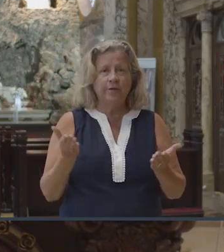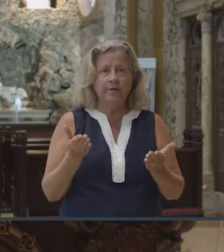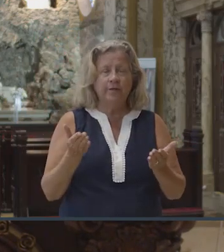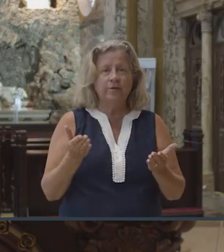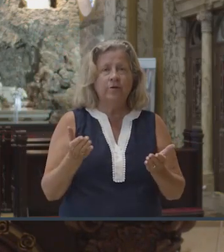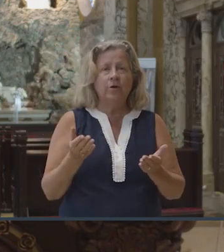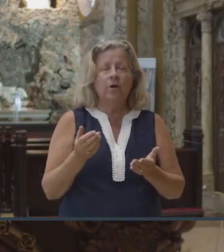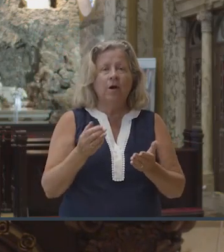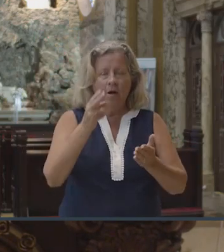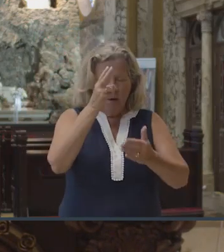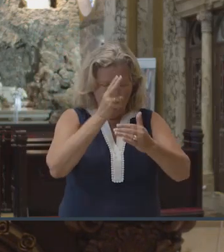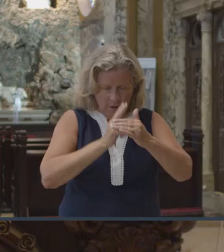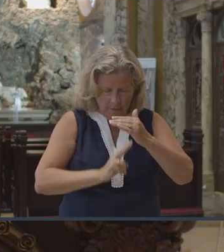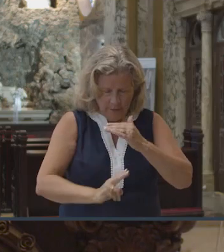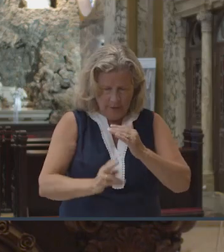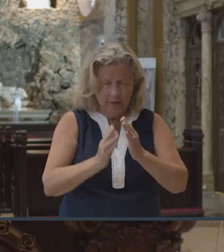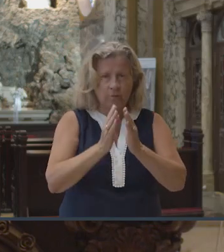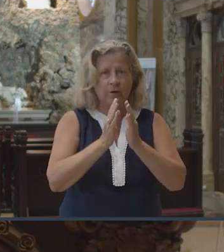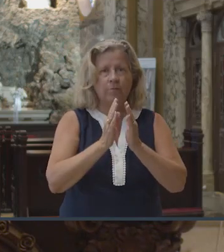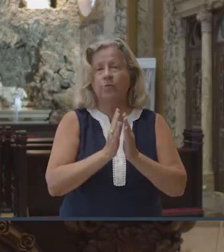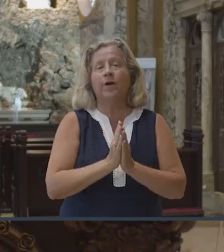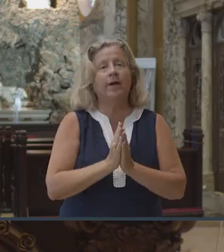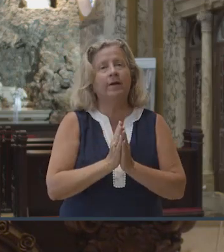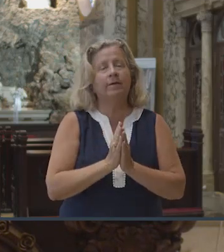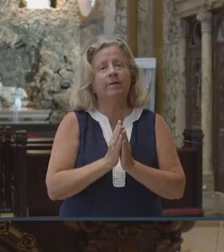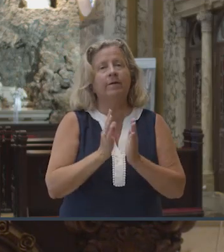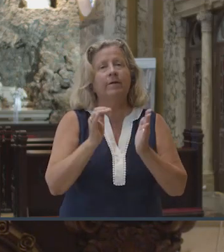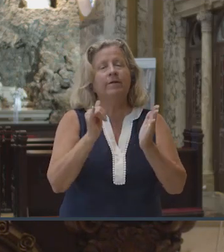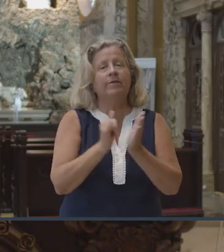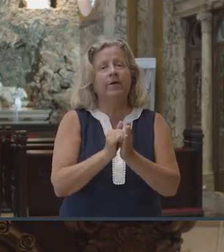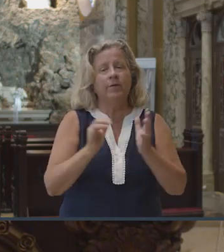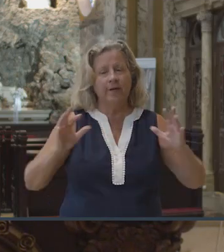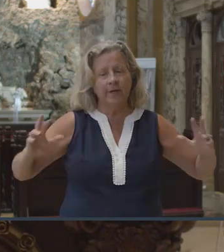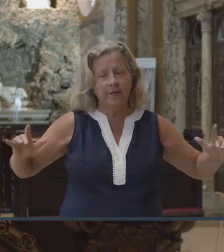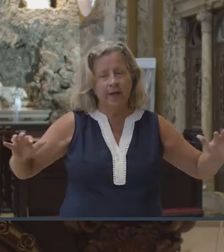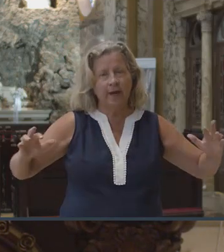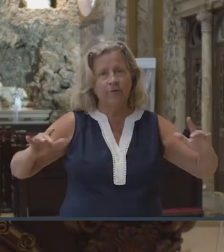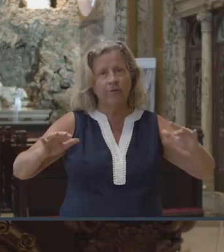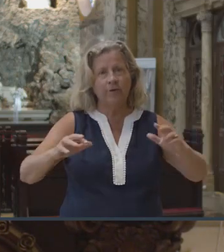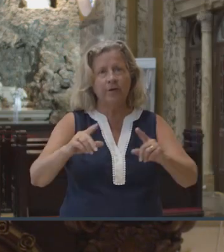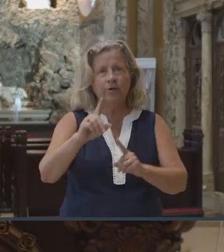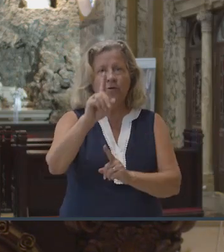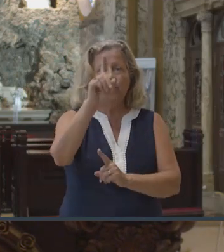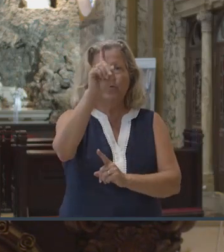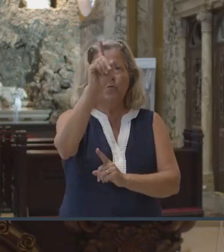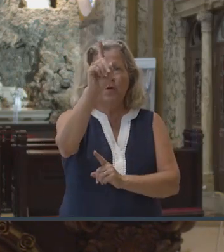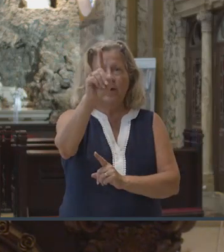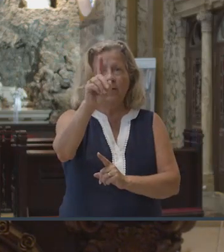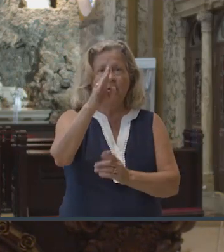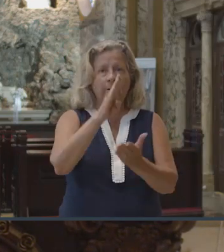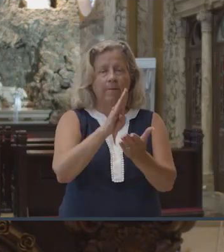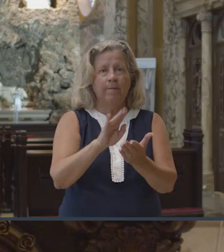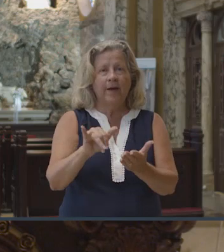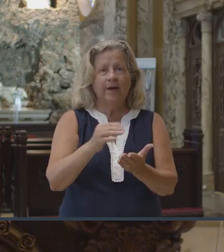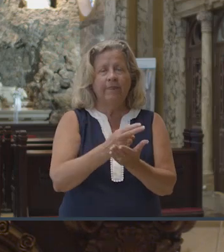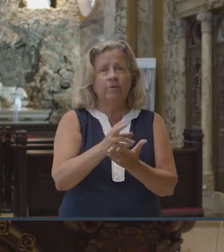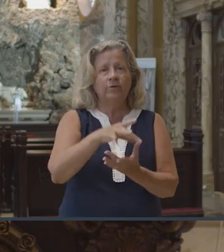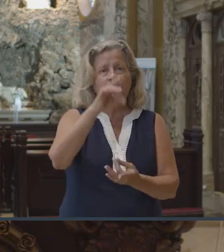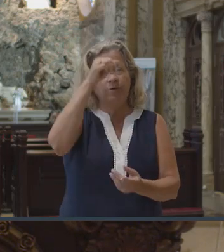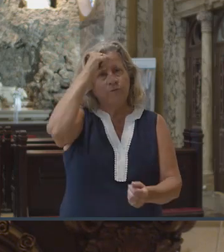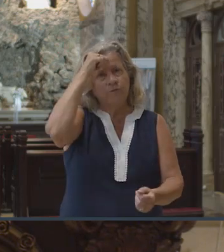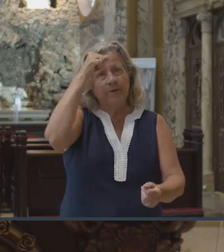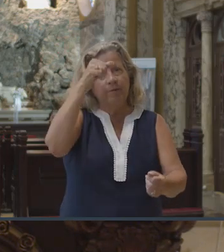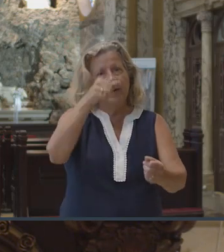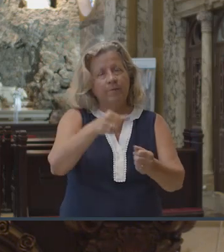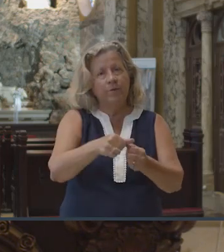that, partaking of the body and blood of Christ, we may be gathered into one by the Holy Spirit. Remember, Lord, your